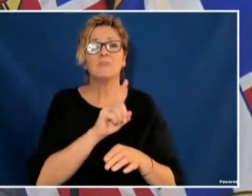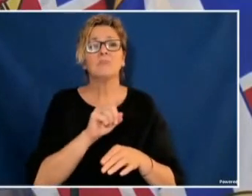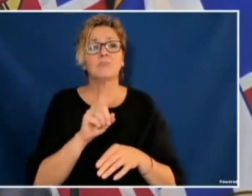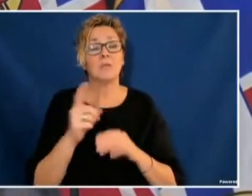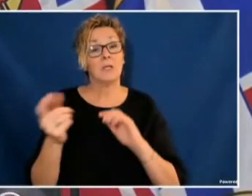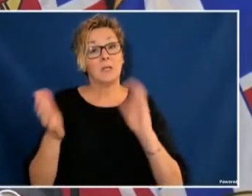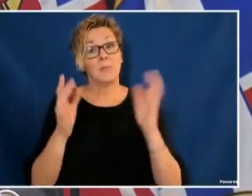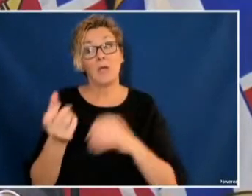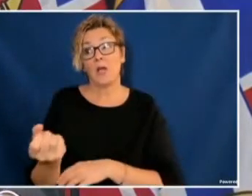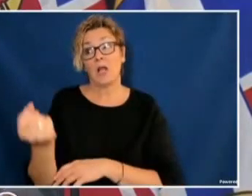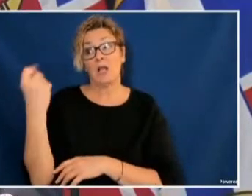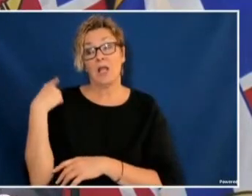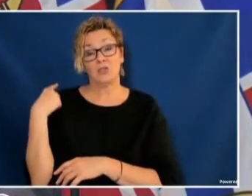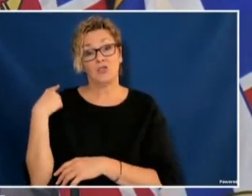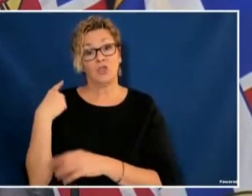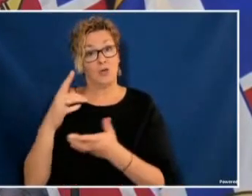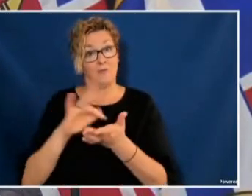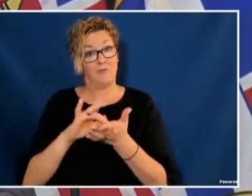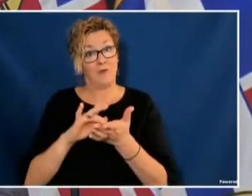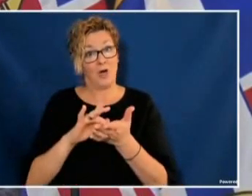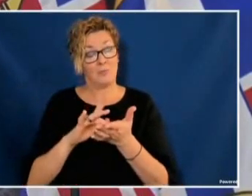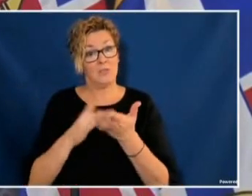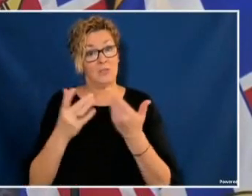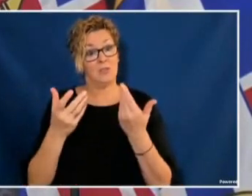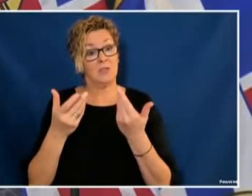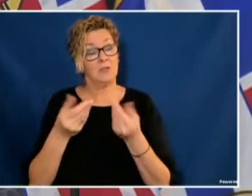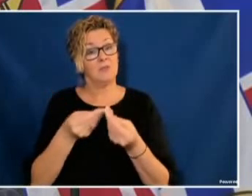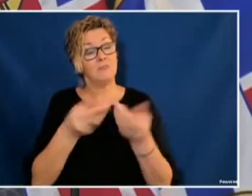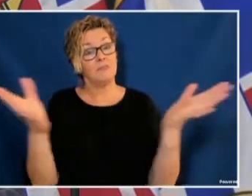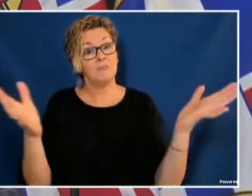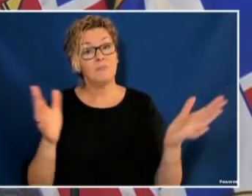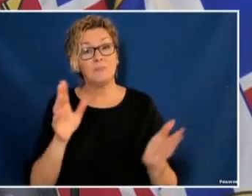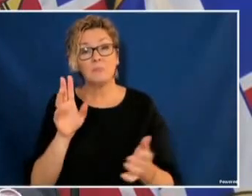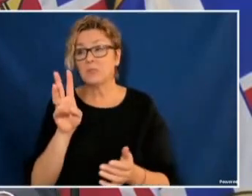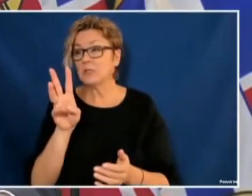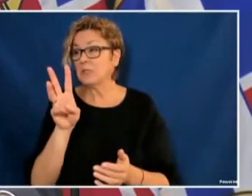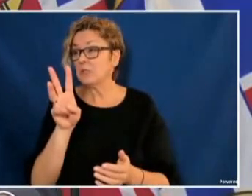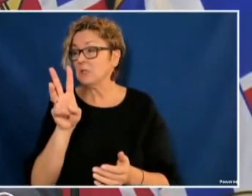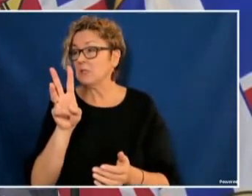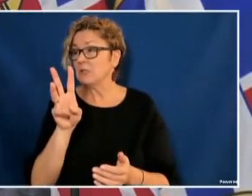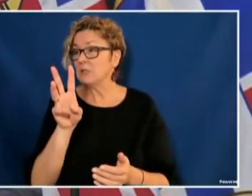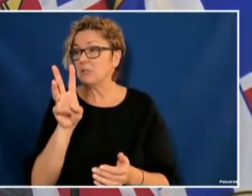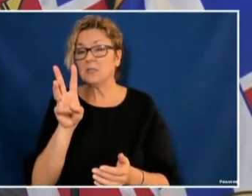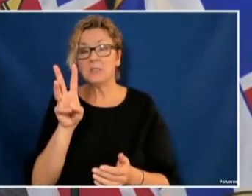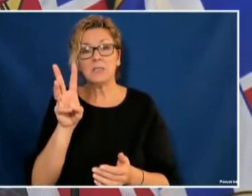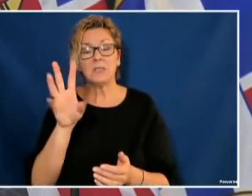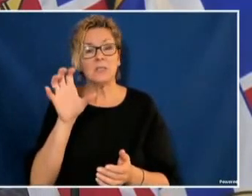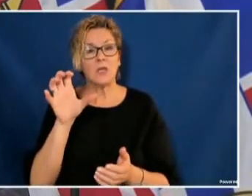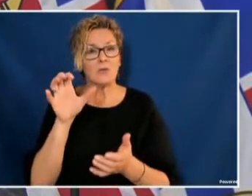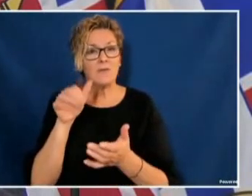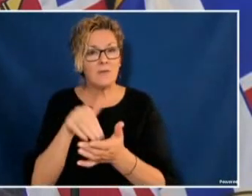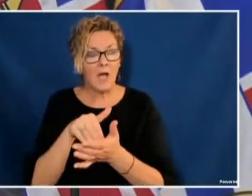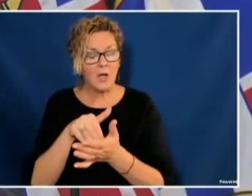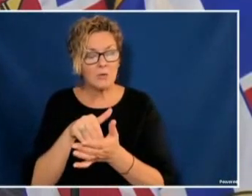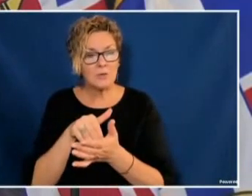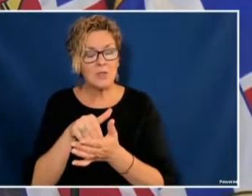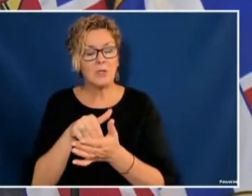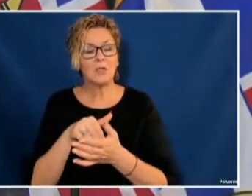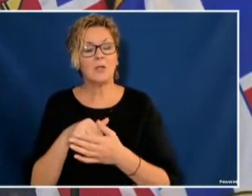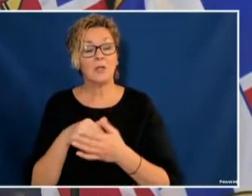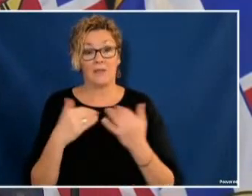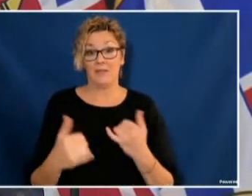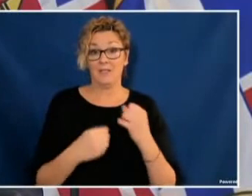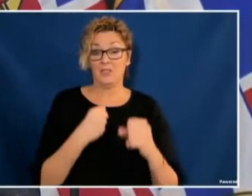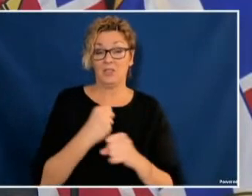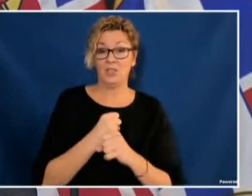130,700,000 surgical or procedure masks, 2.9 million pieces of eye protection, including goggles and face shields, almost